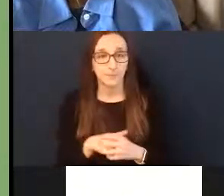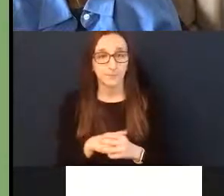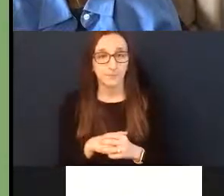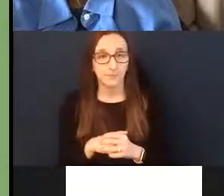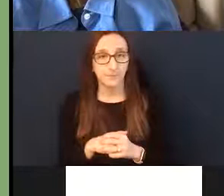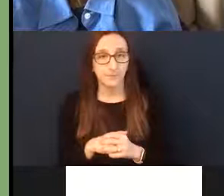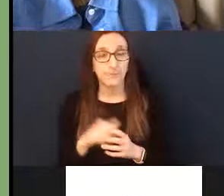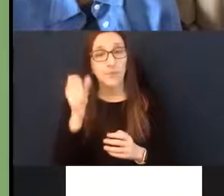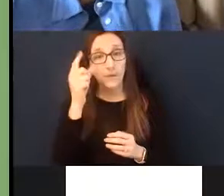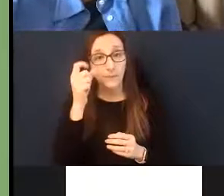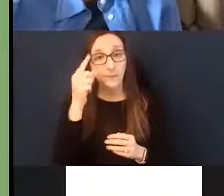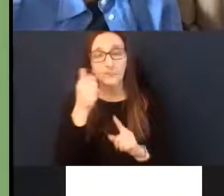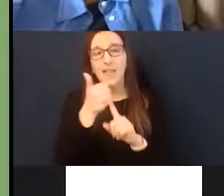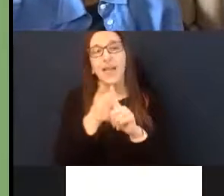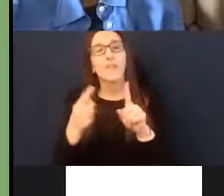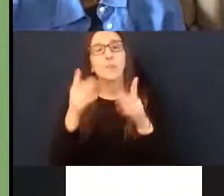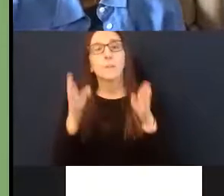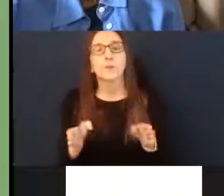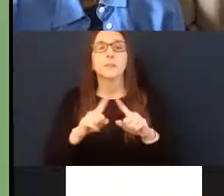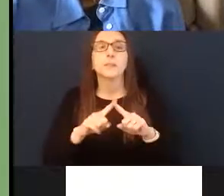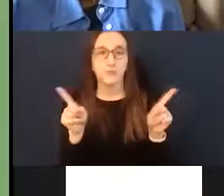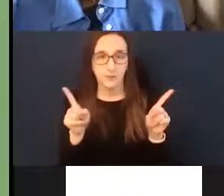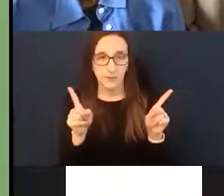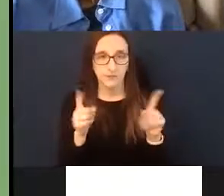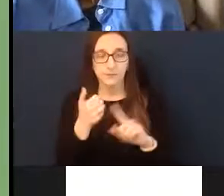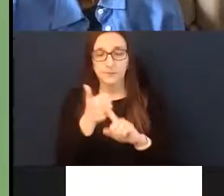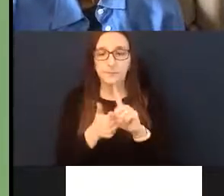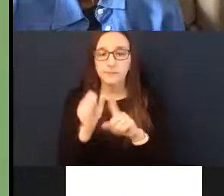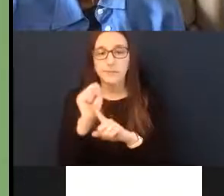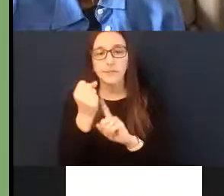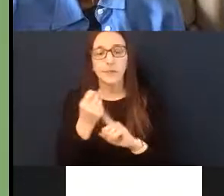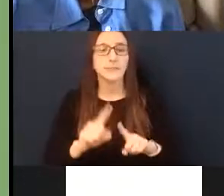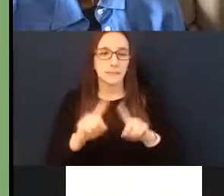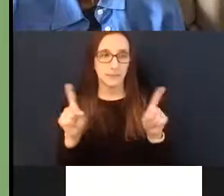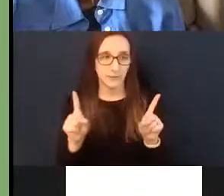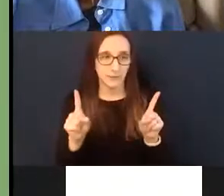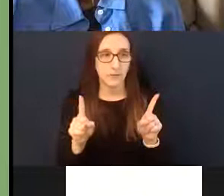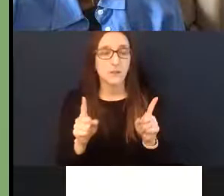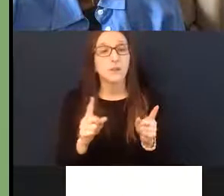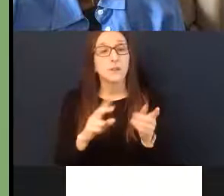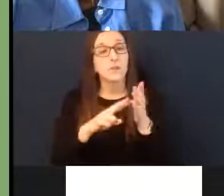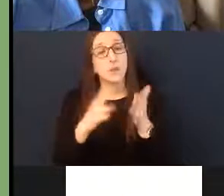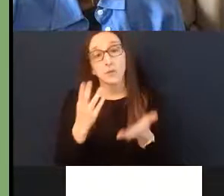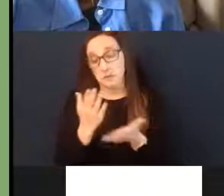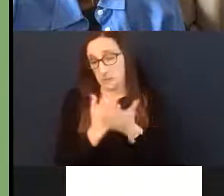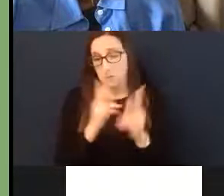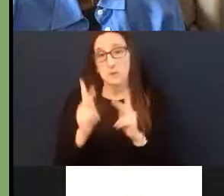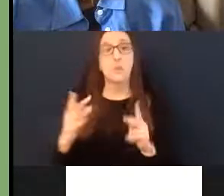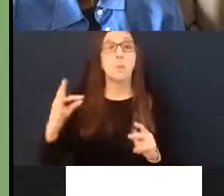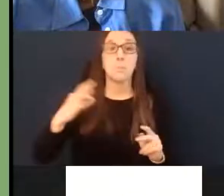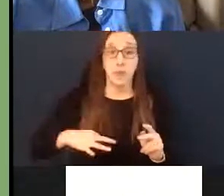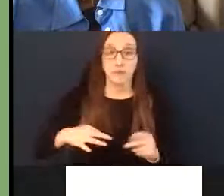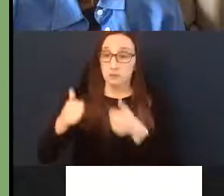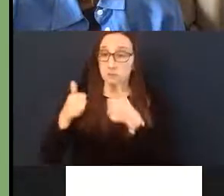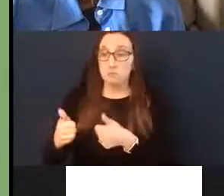every single person is different. Every single case is going to be individualized. So some people might benefit from the keto diet and keeping their blood